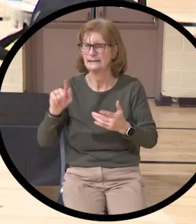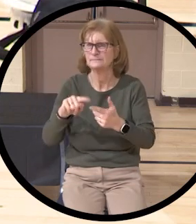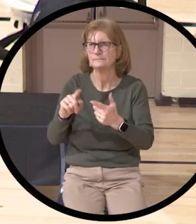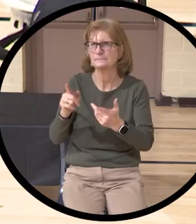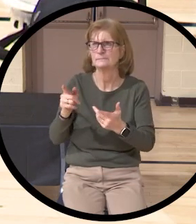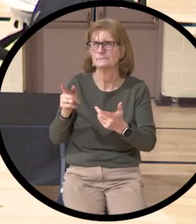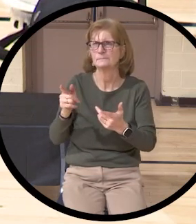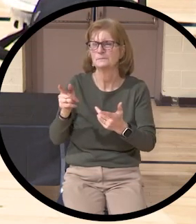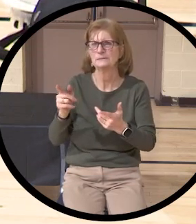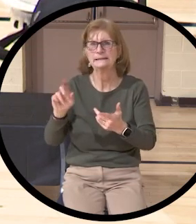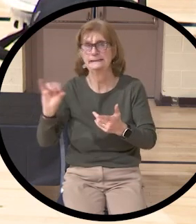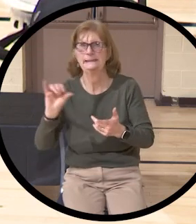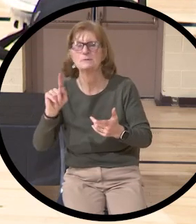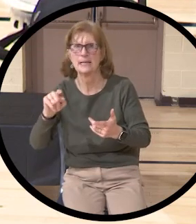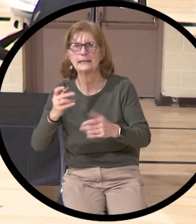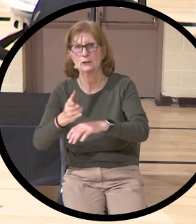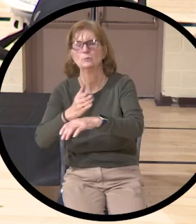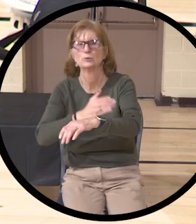smaller humans.